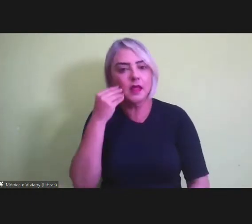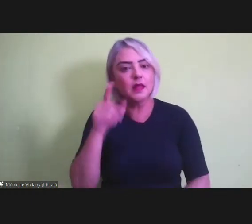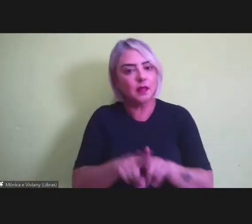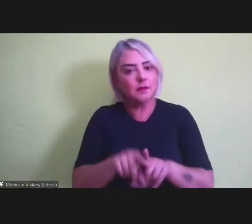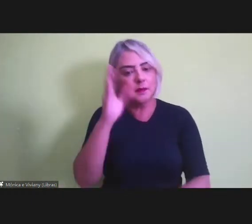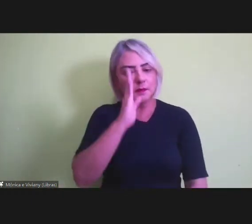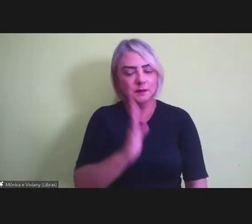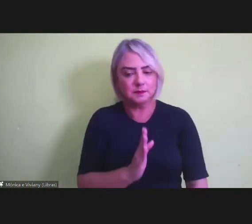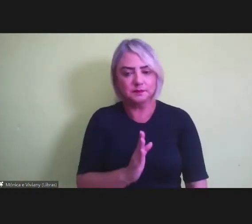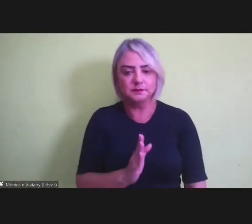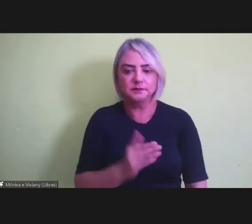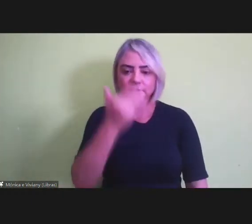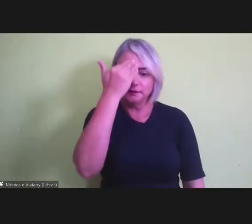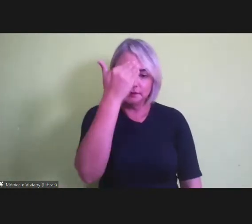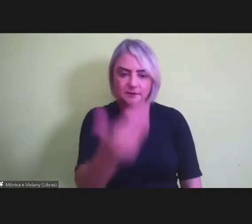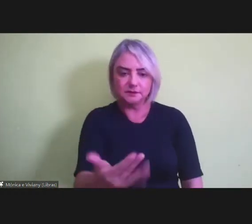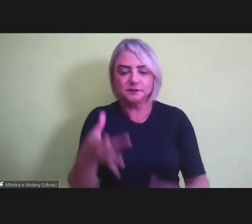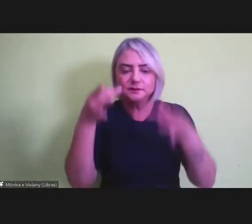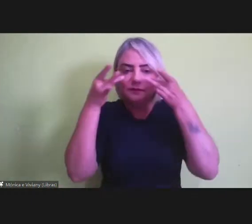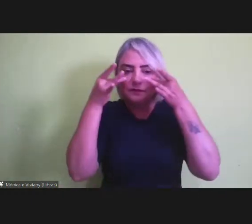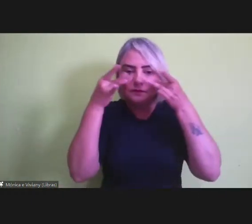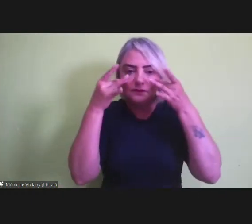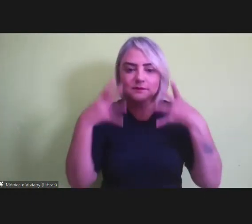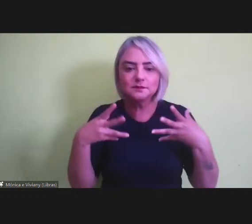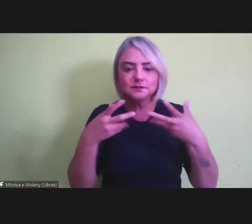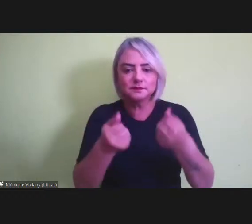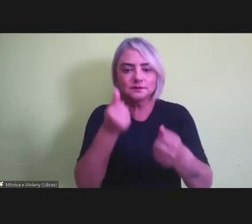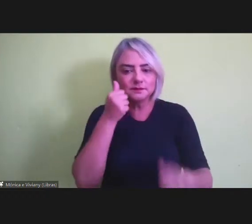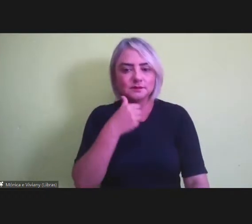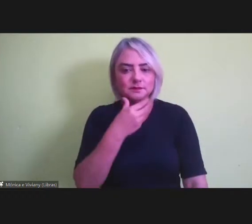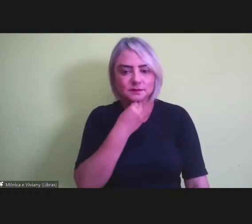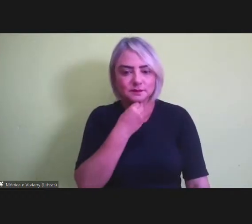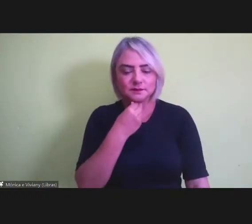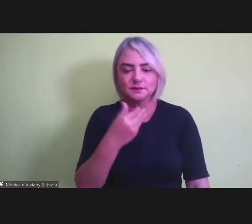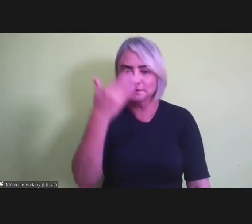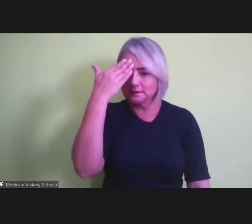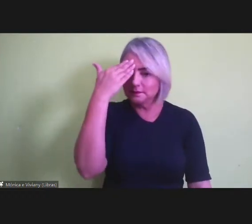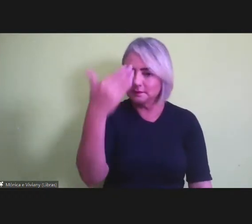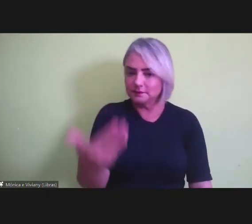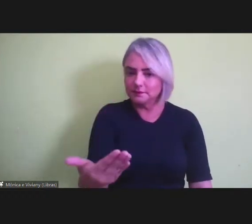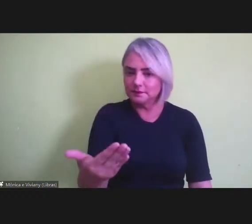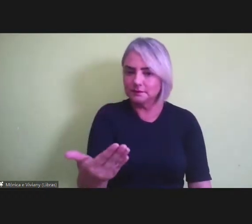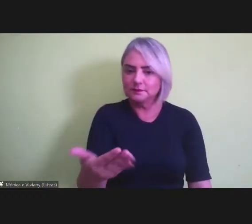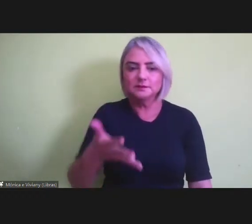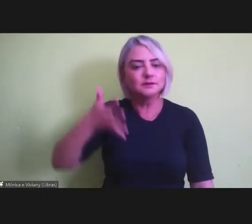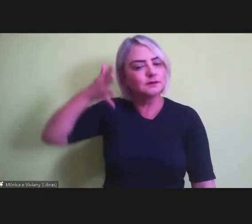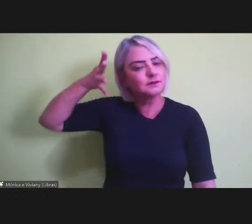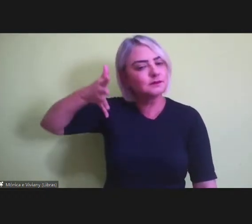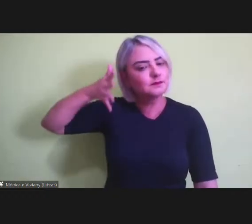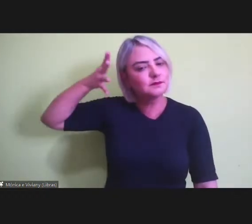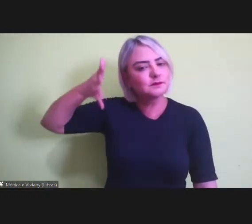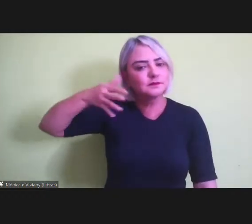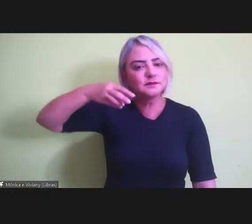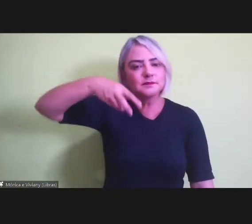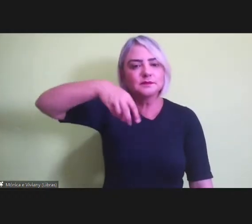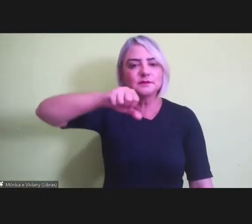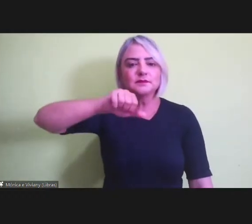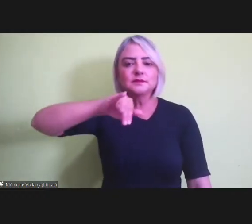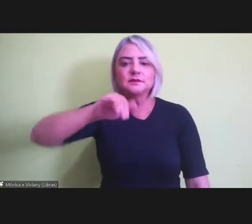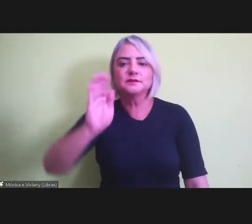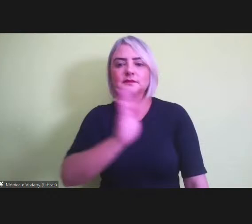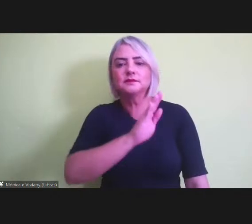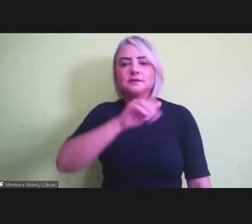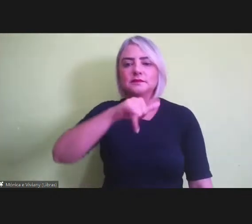others from other countries and also Brazilian ones. So thank you for your presence. Thank you for the panelists who are